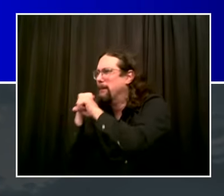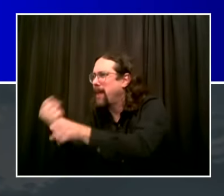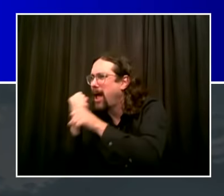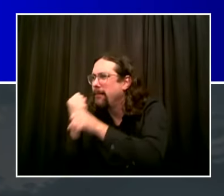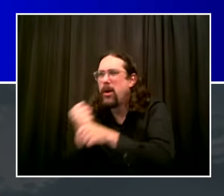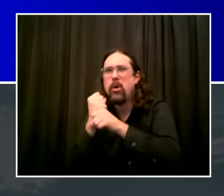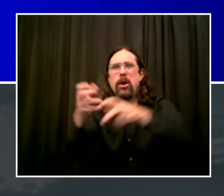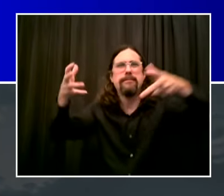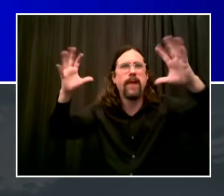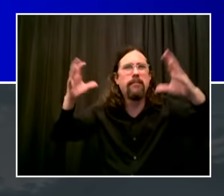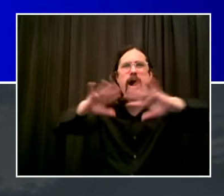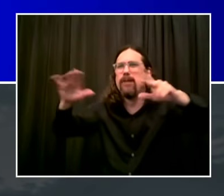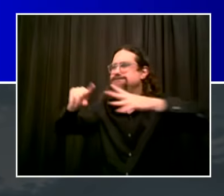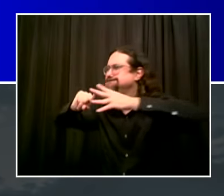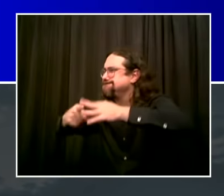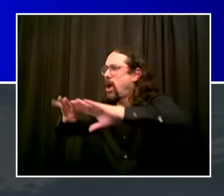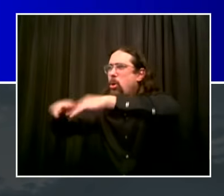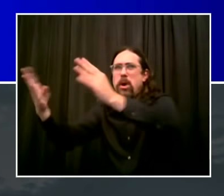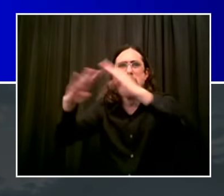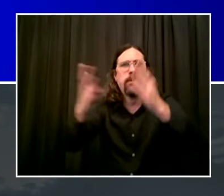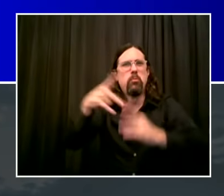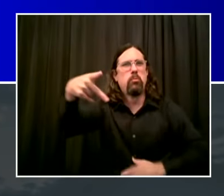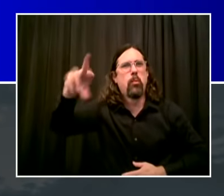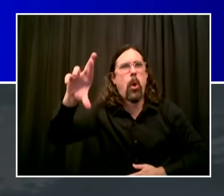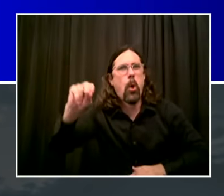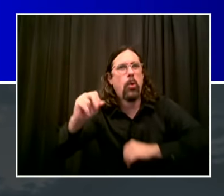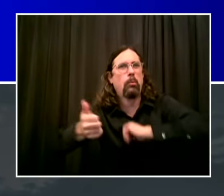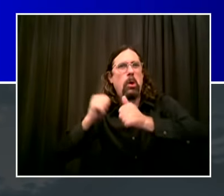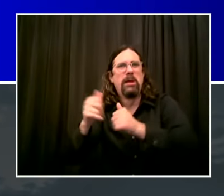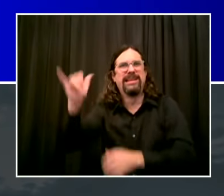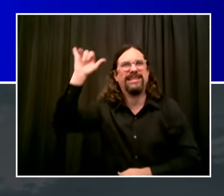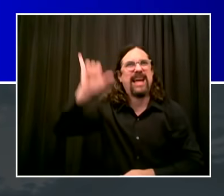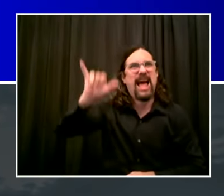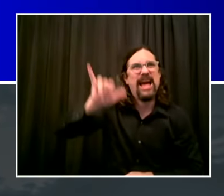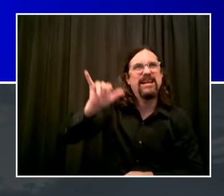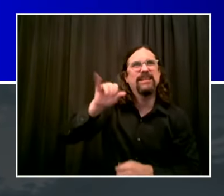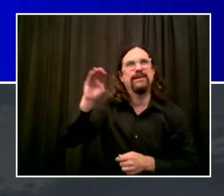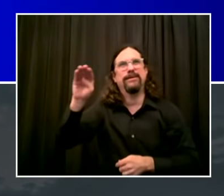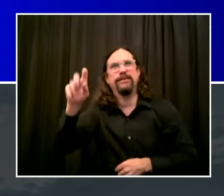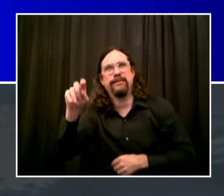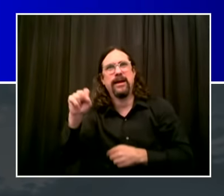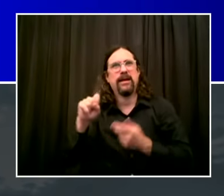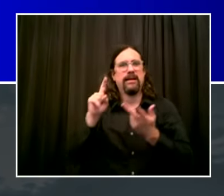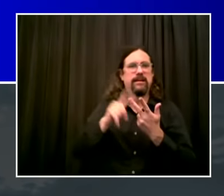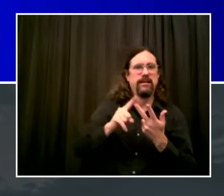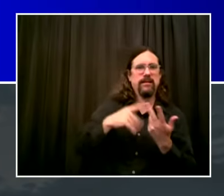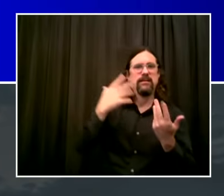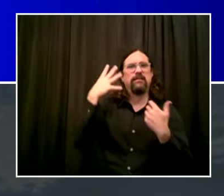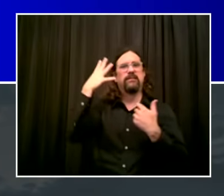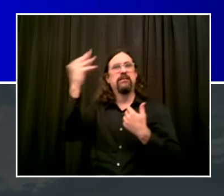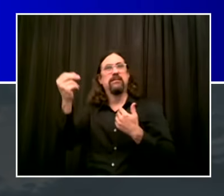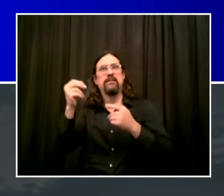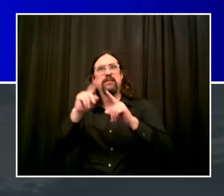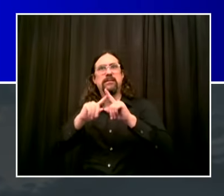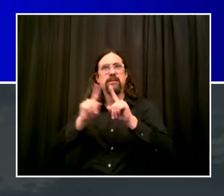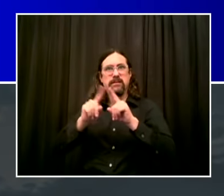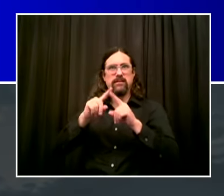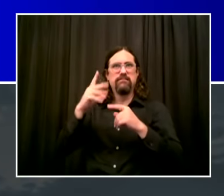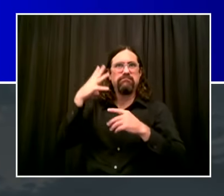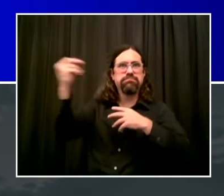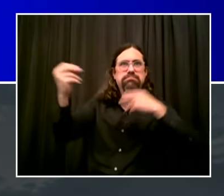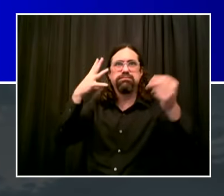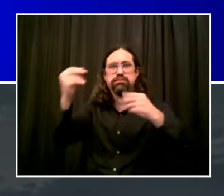livelihoods. Some wonderful outdoor activities opening up again, botanical gardens, zoos at more limited capacity, but they will be